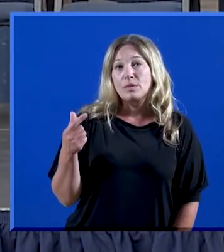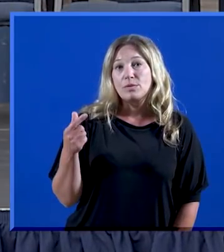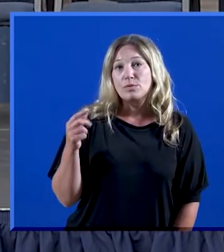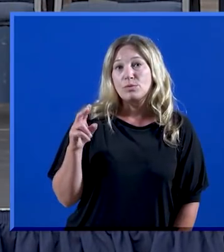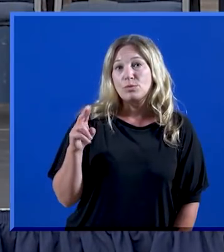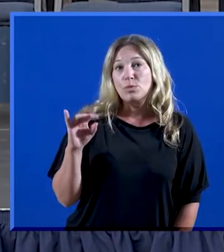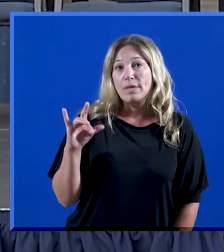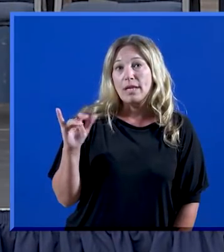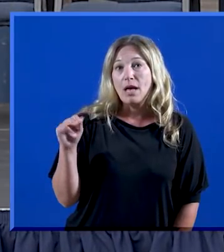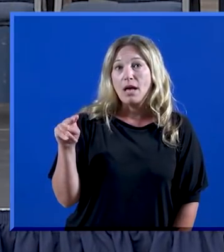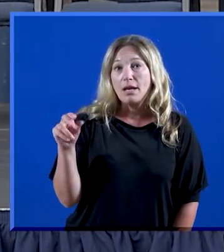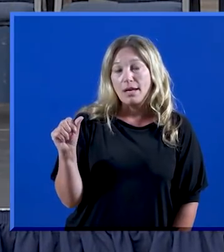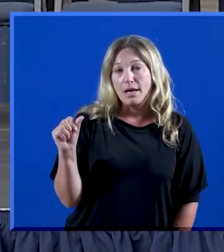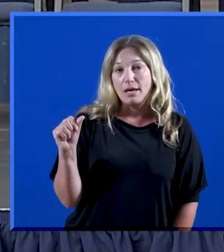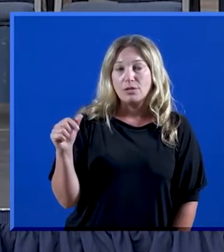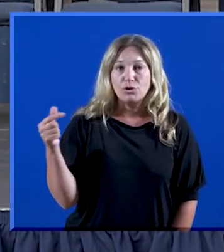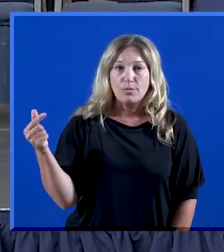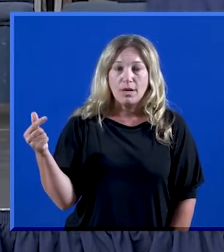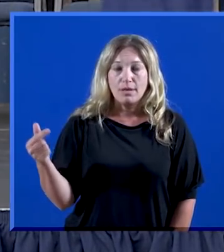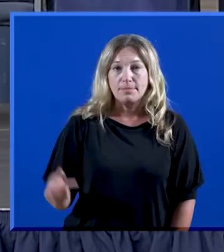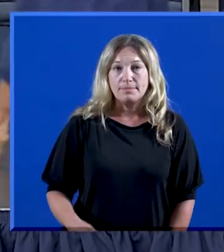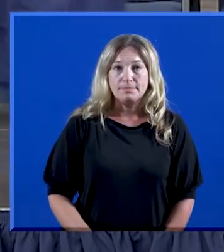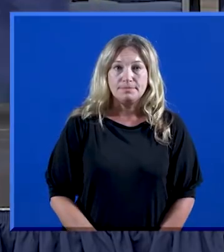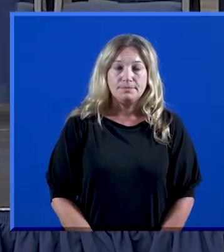Juliana Germano.